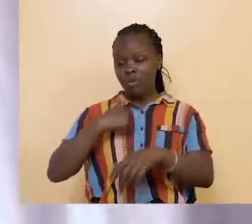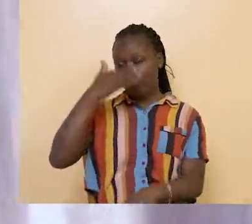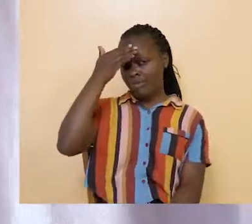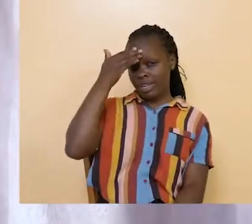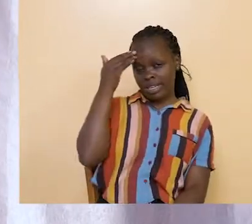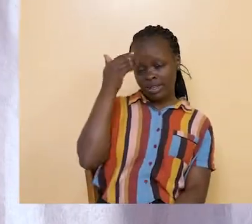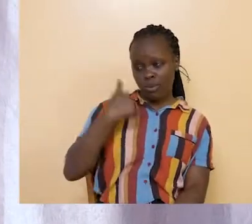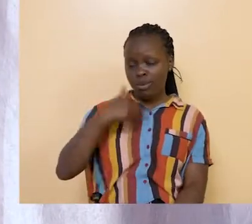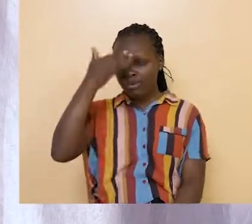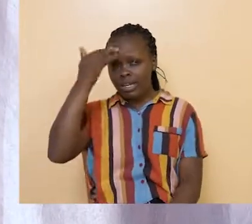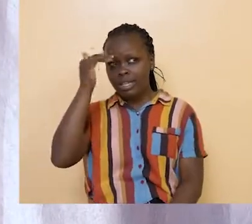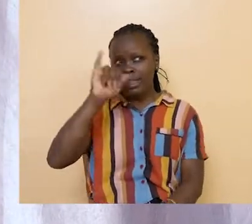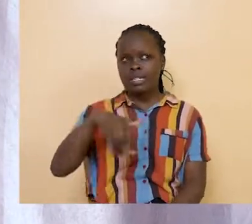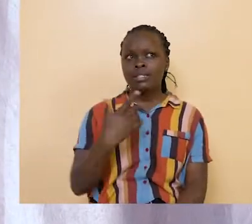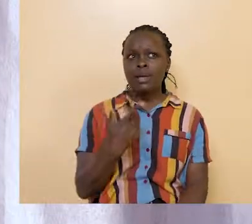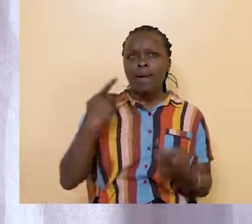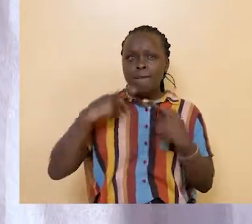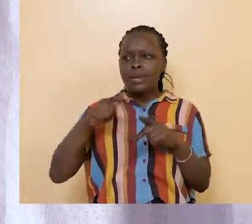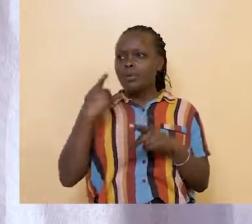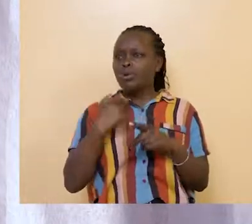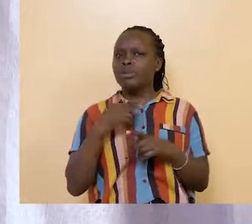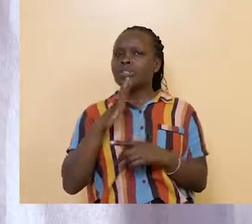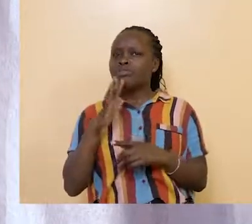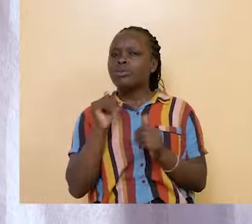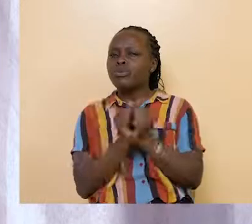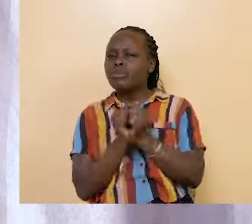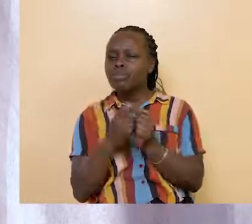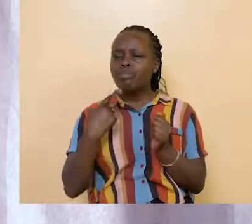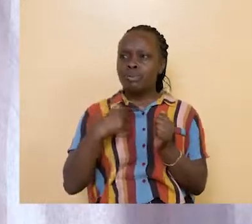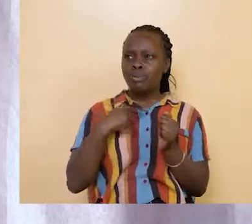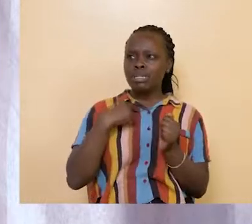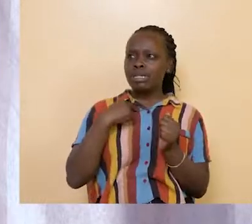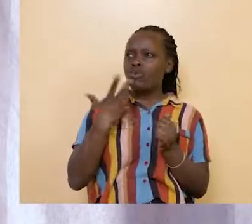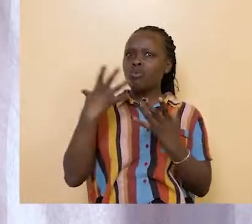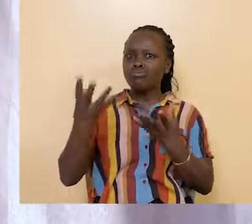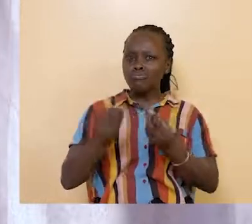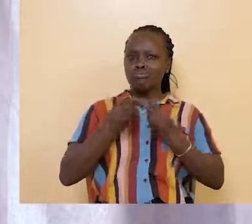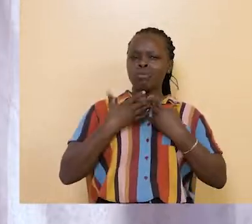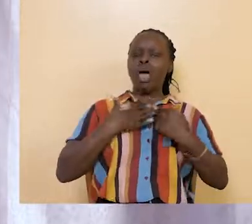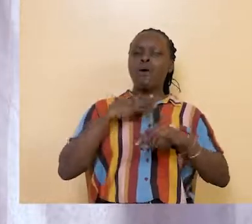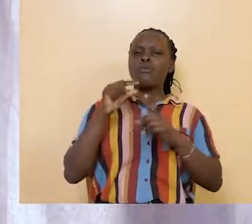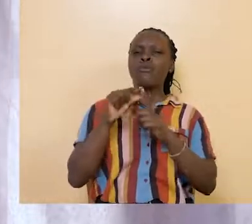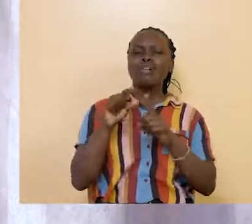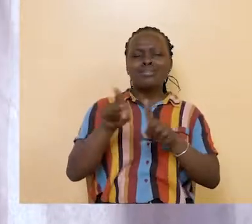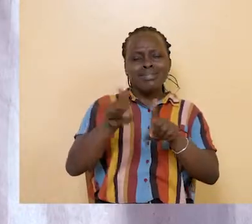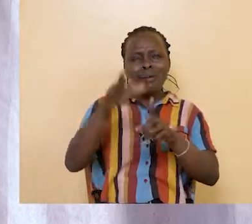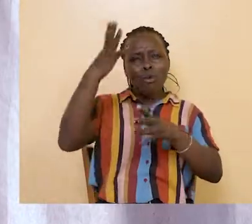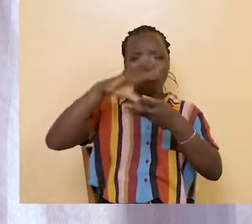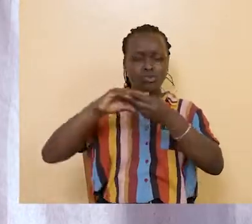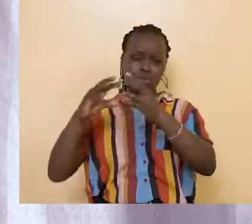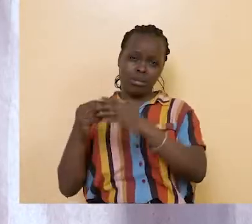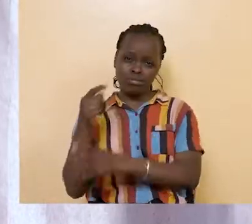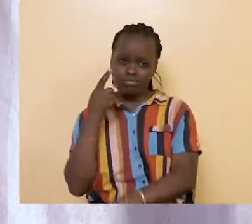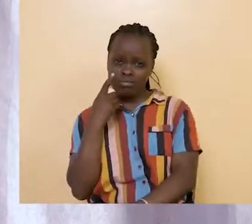forget. We forget that the people that we speak with, the people that receive our words, are people created in the image of